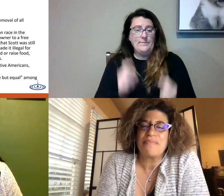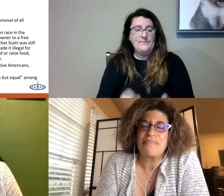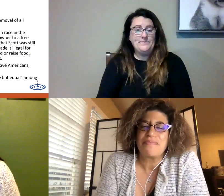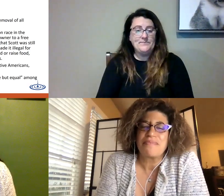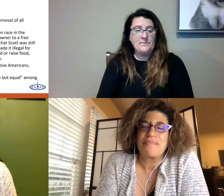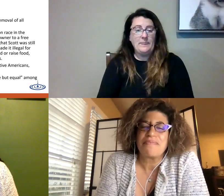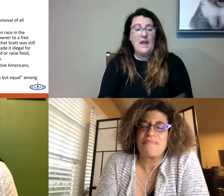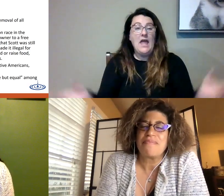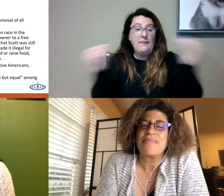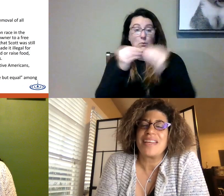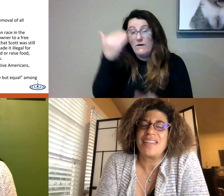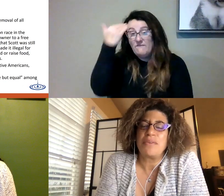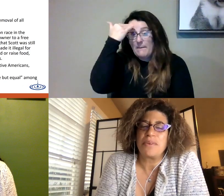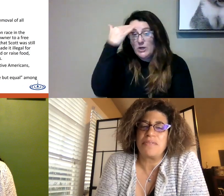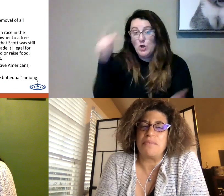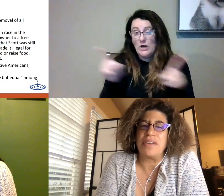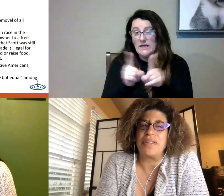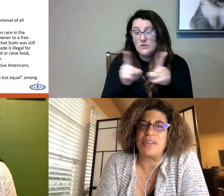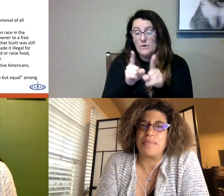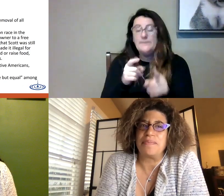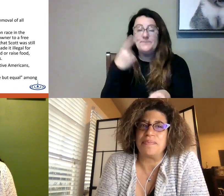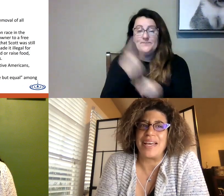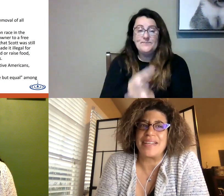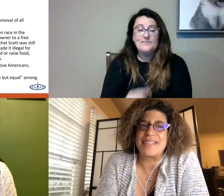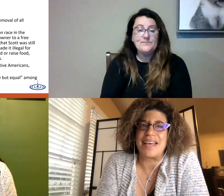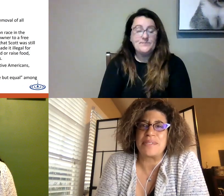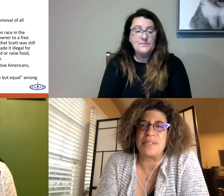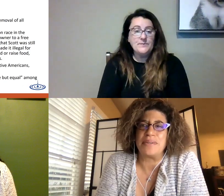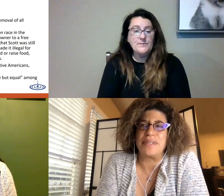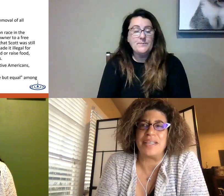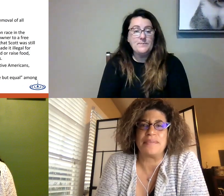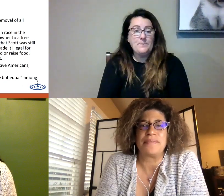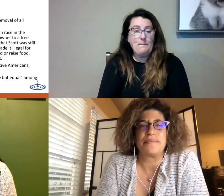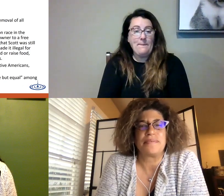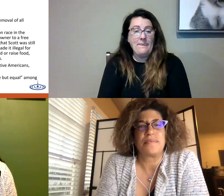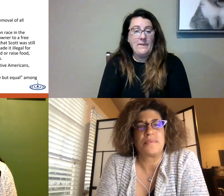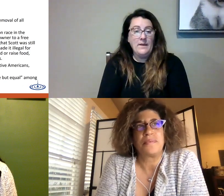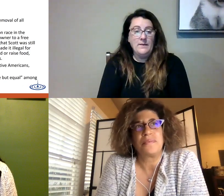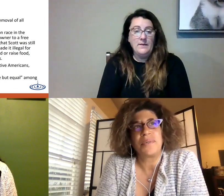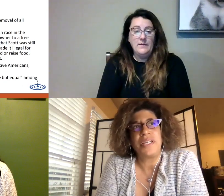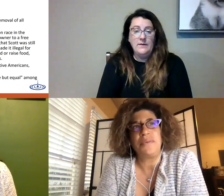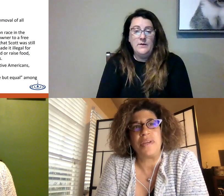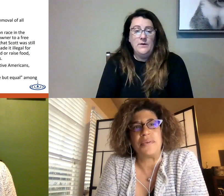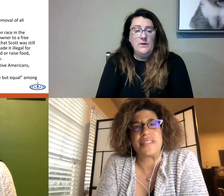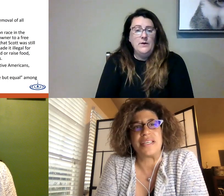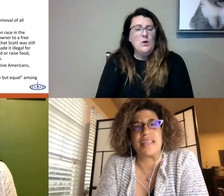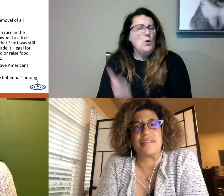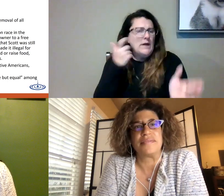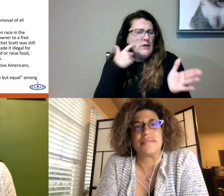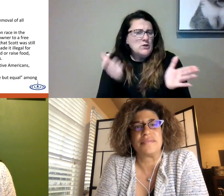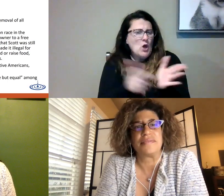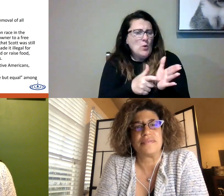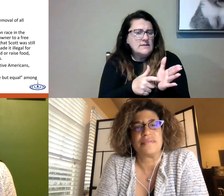They're more familiar as well. And they're more familiar. Yes, absolutely. What are you